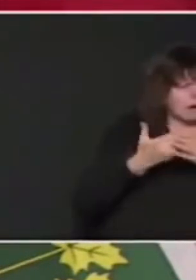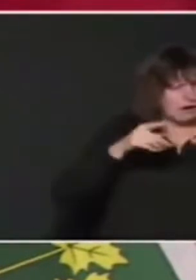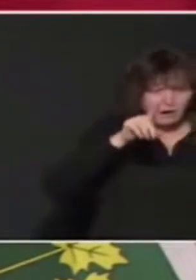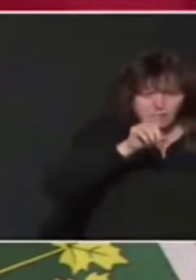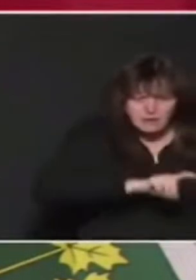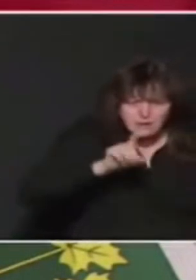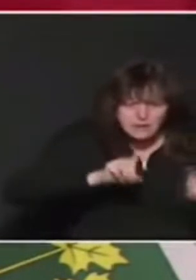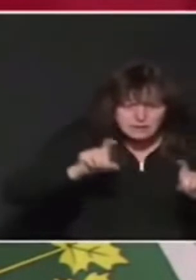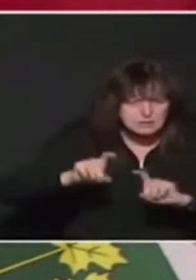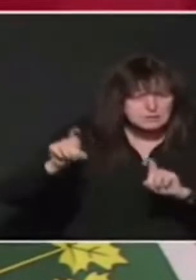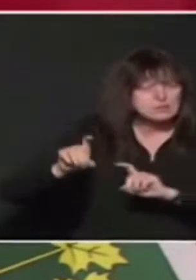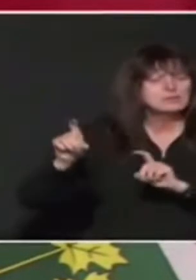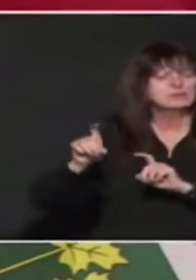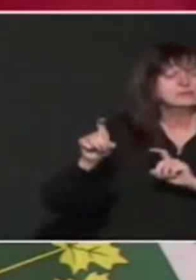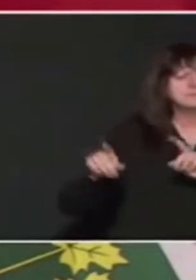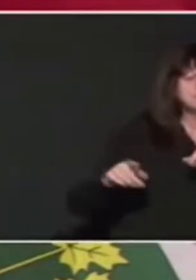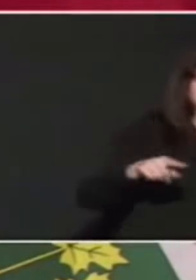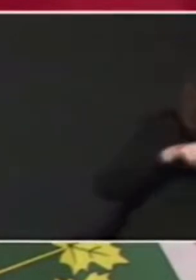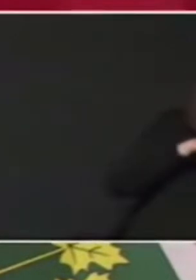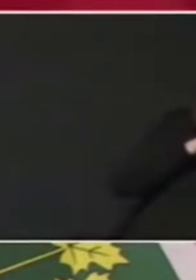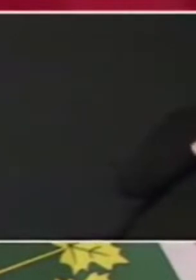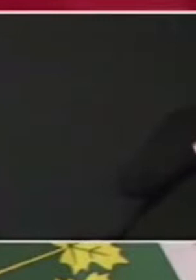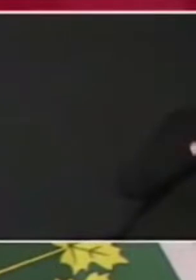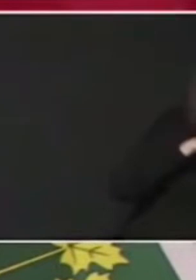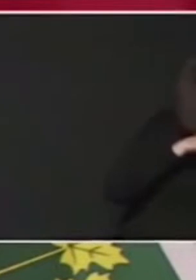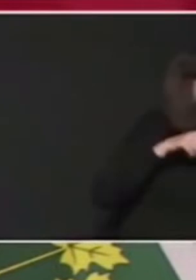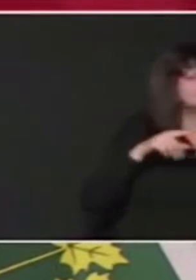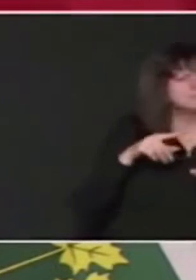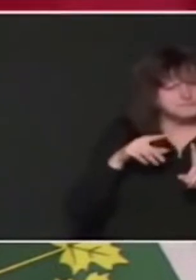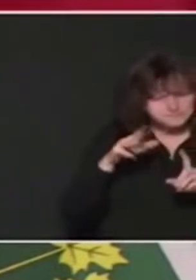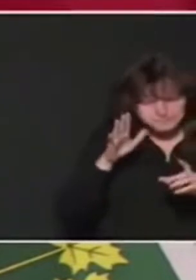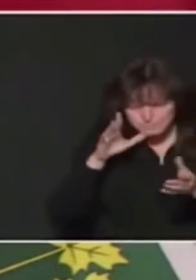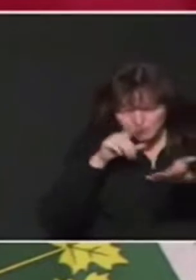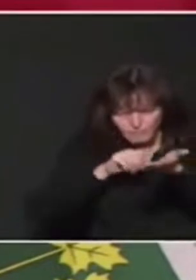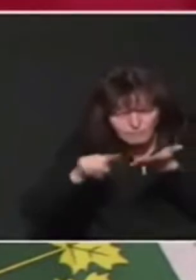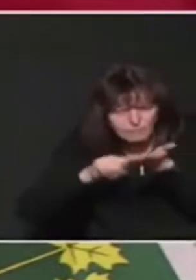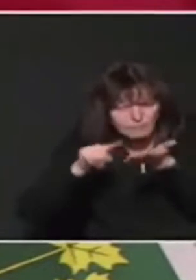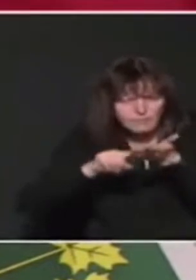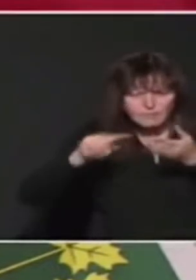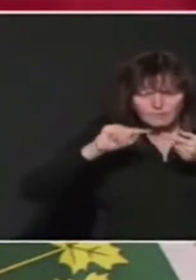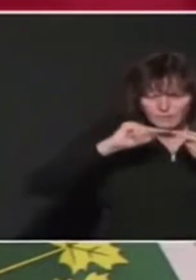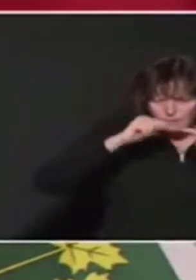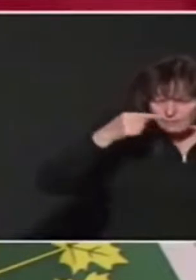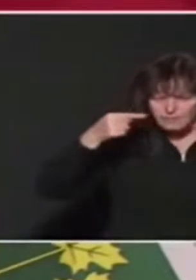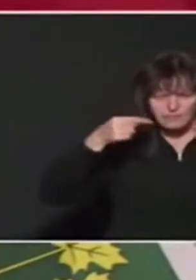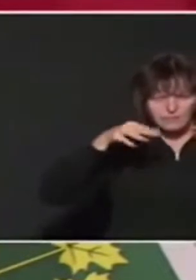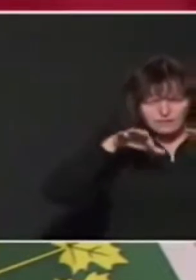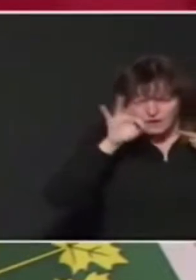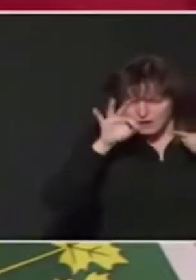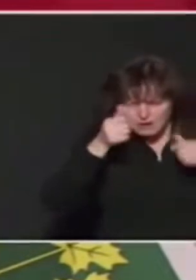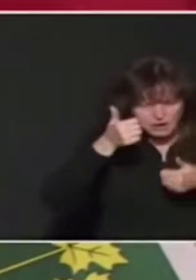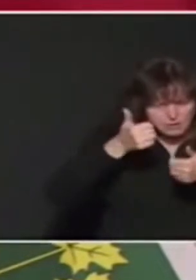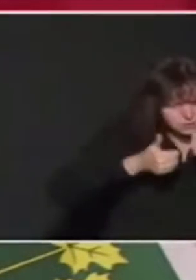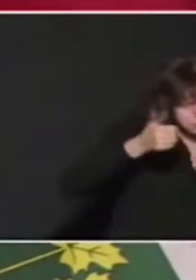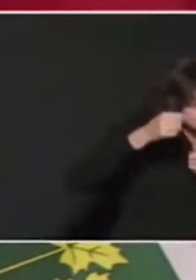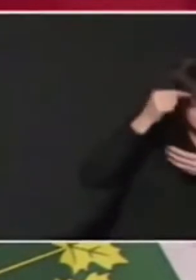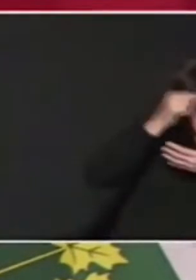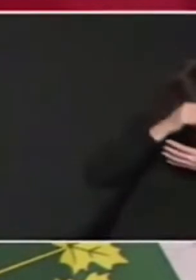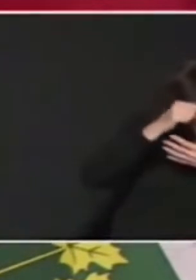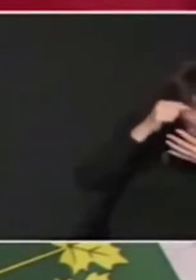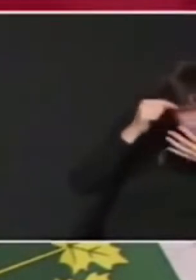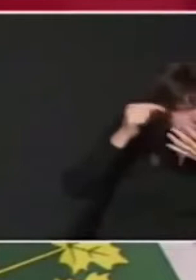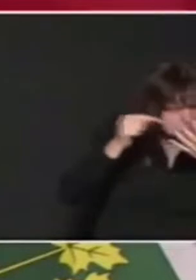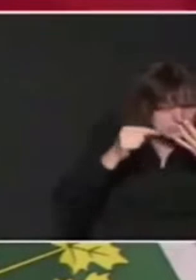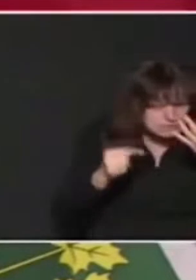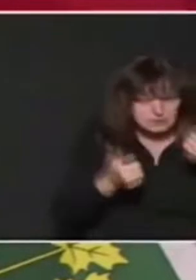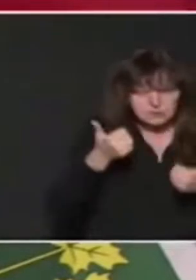COVID-19 positive samples in Ontario. We also have the infrastructure in place to manage outbreaks, including